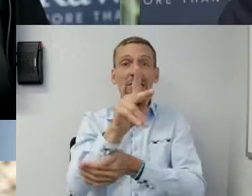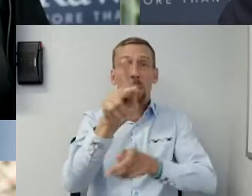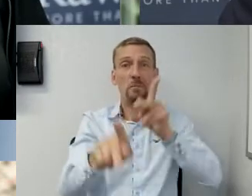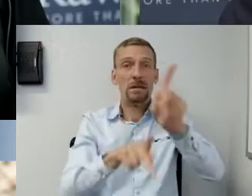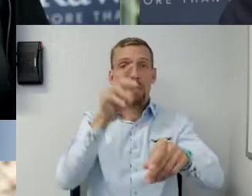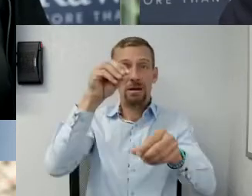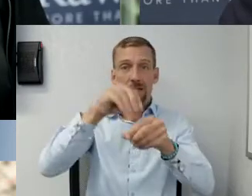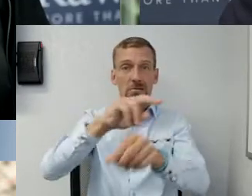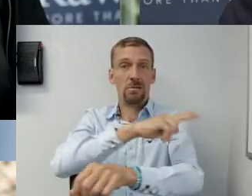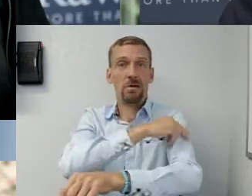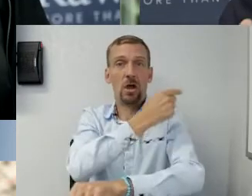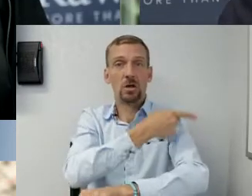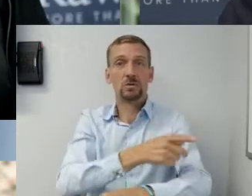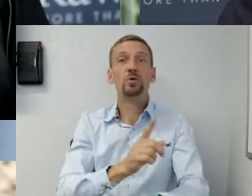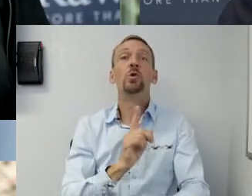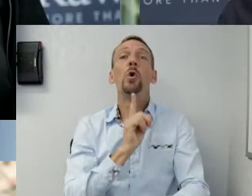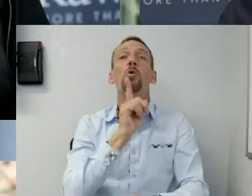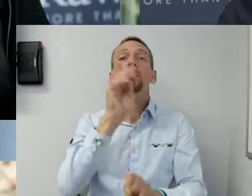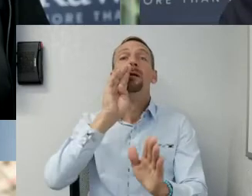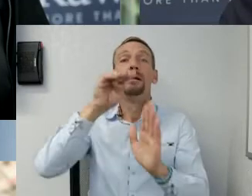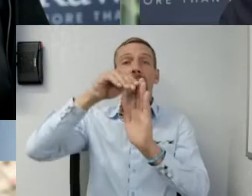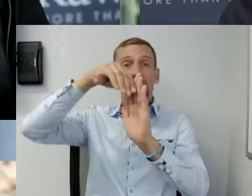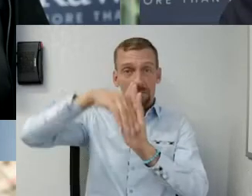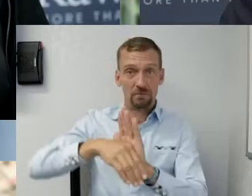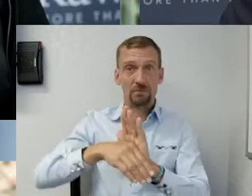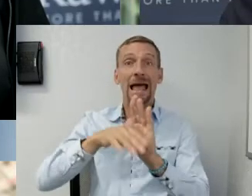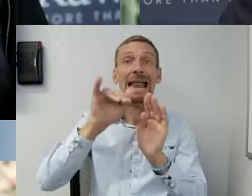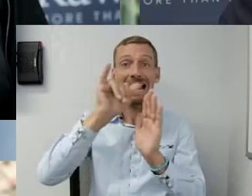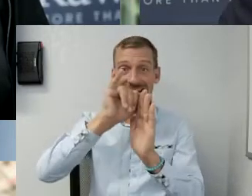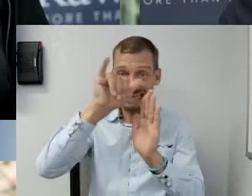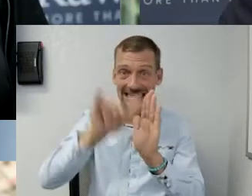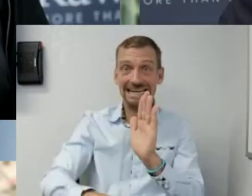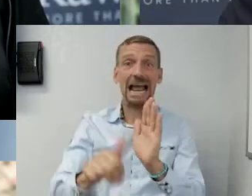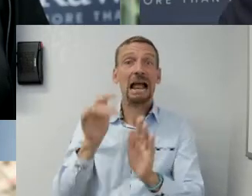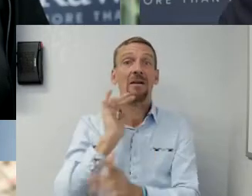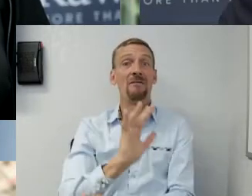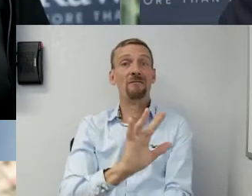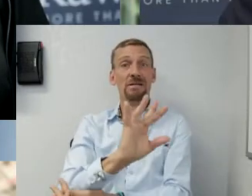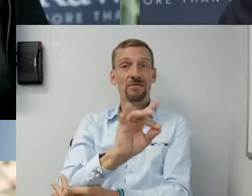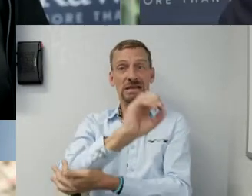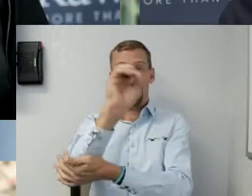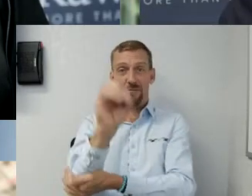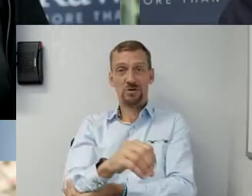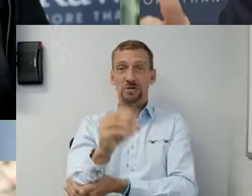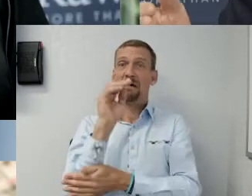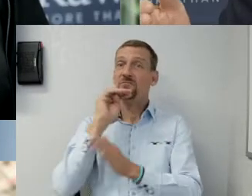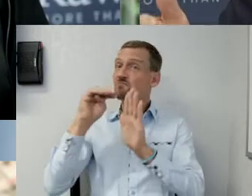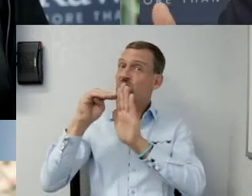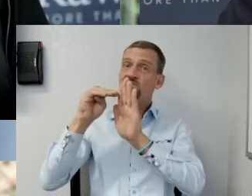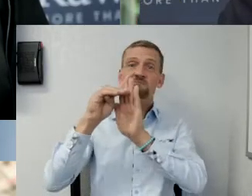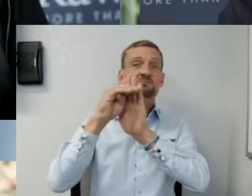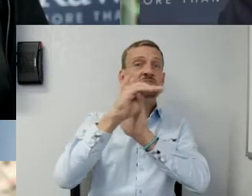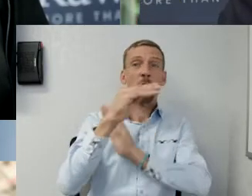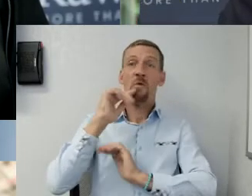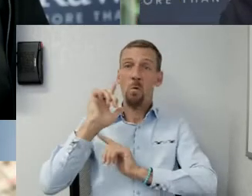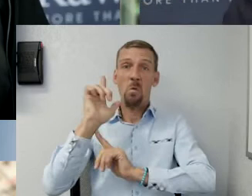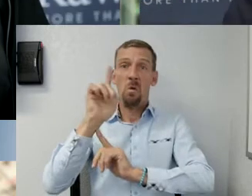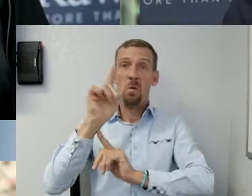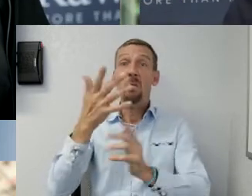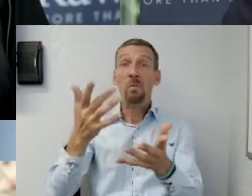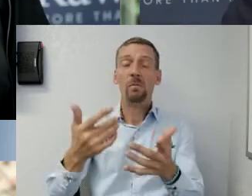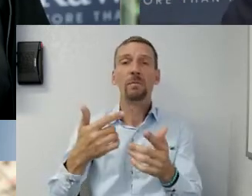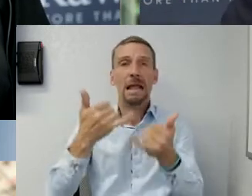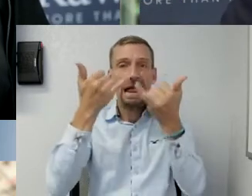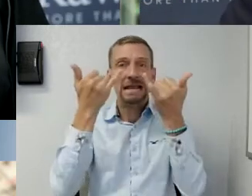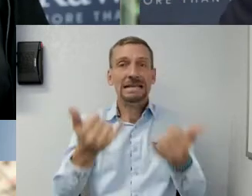had declined significantly, and it hovered at that low level for a very long time. Today, our